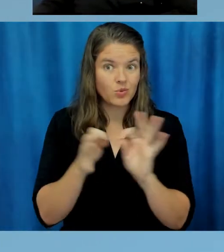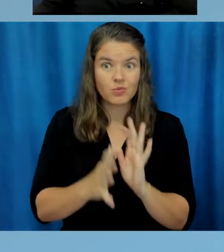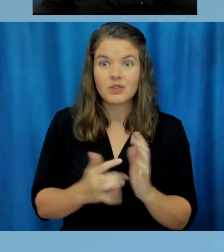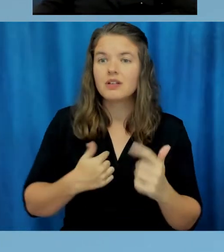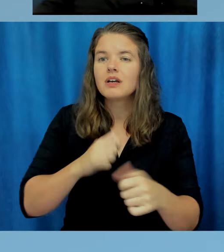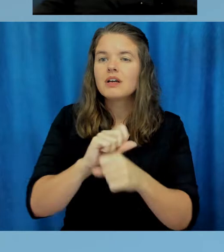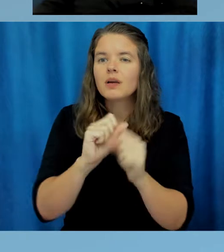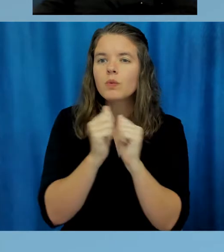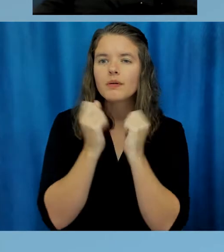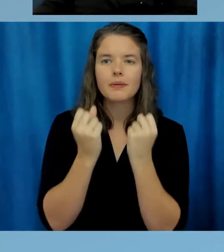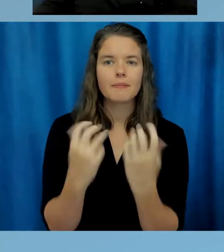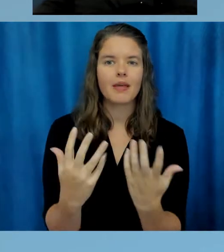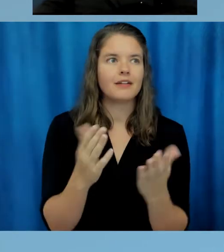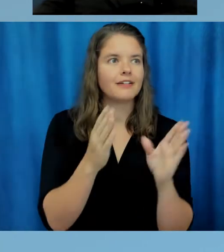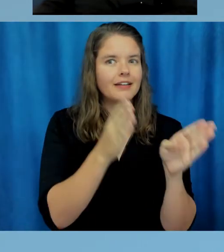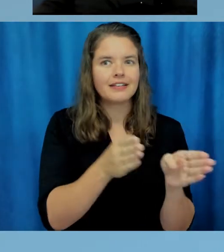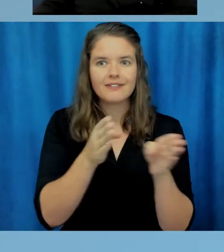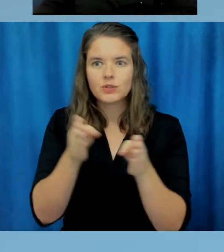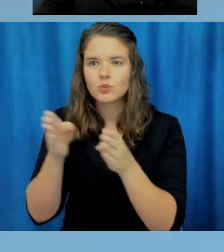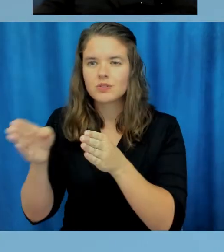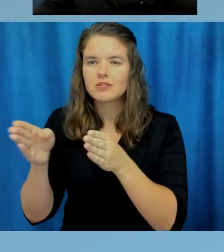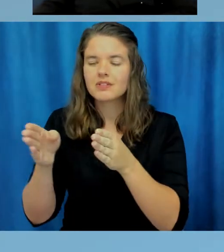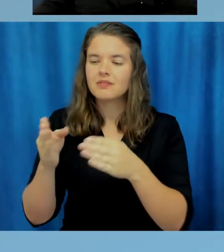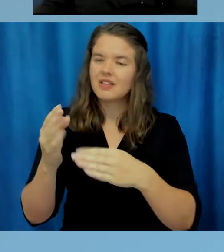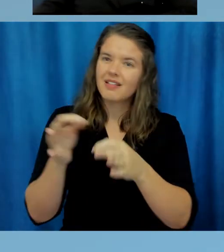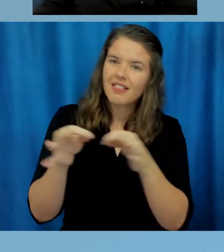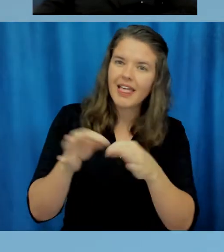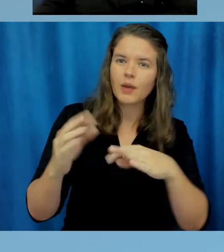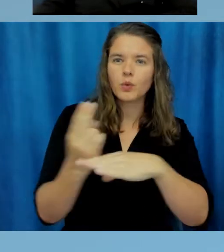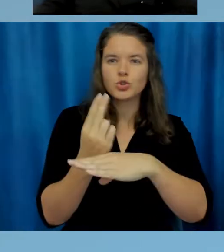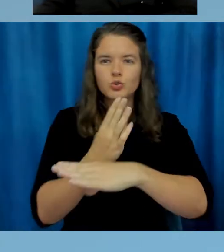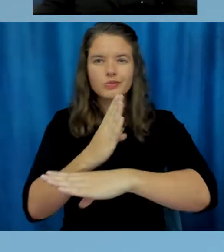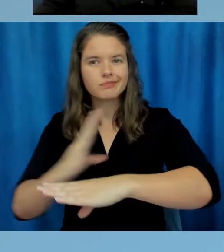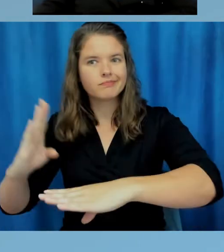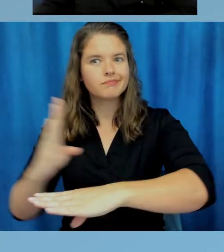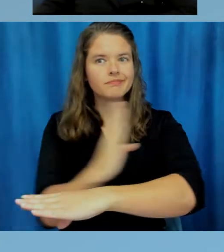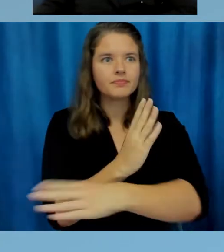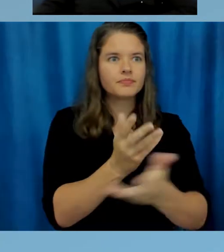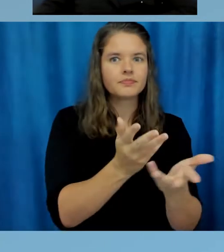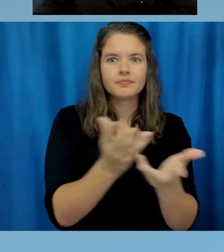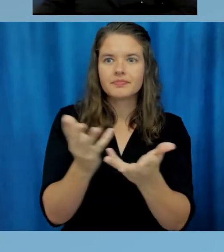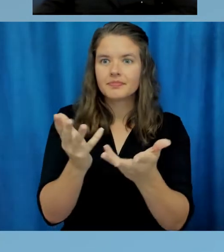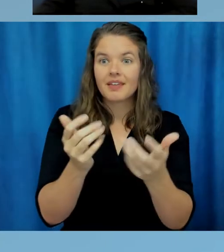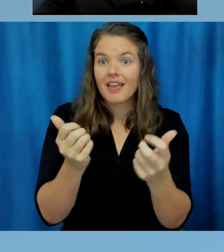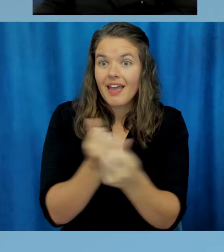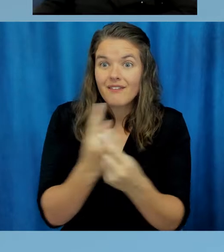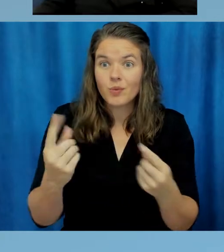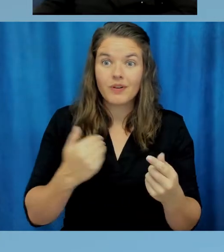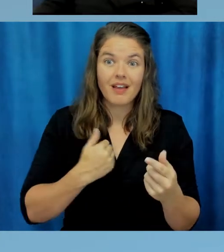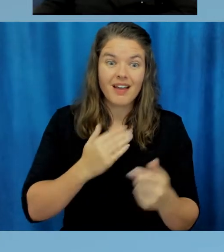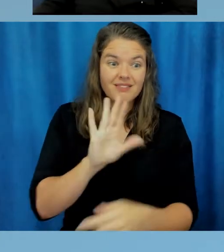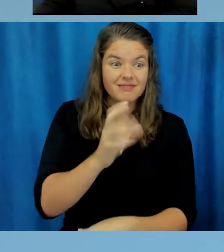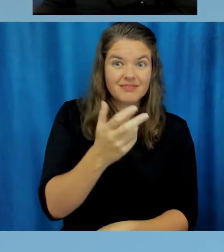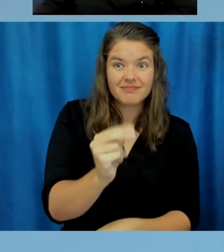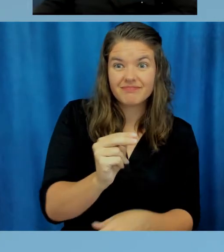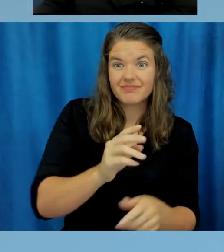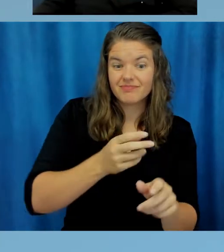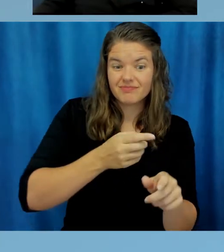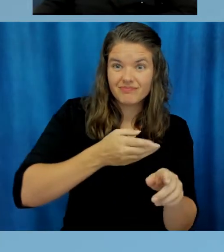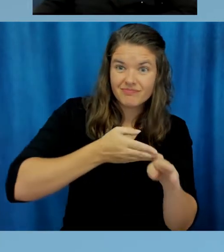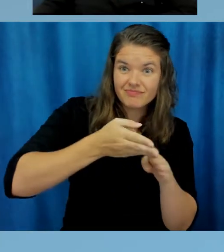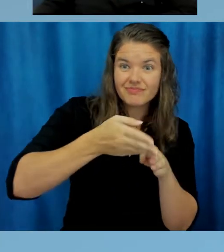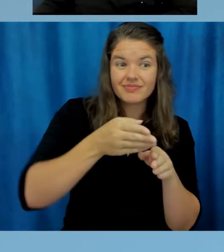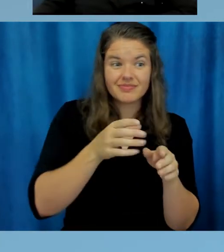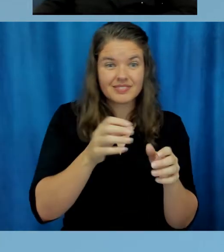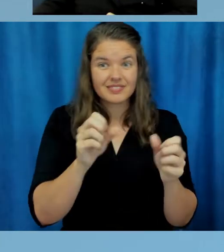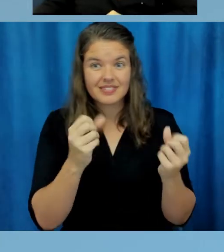with various individuals with a variety of language use. Everyone has their own signing nuances, accents, language